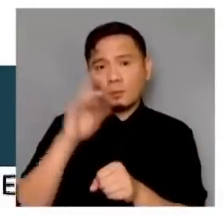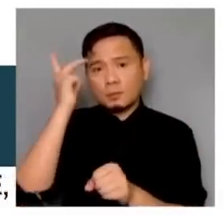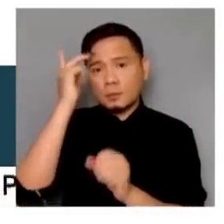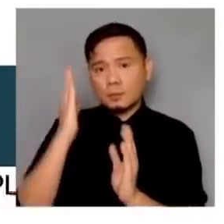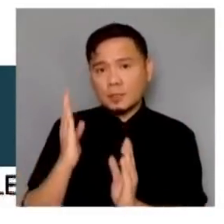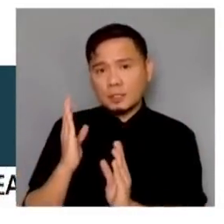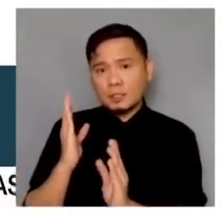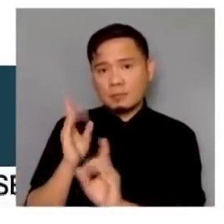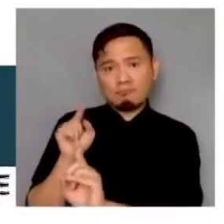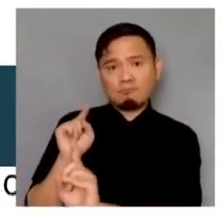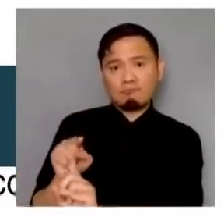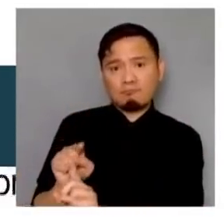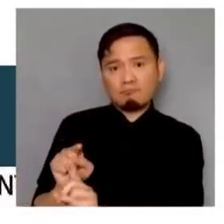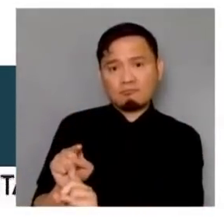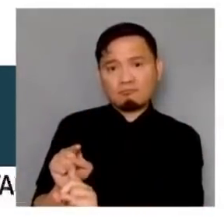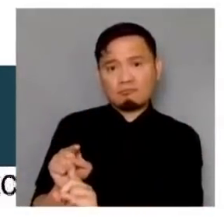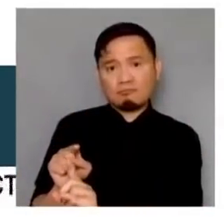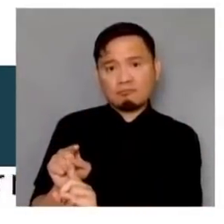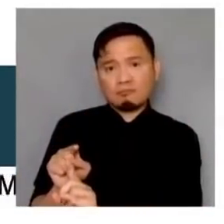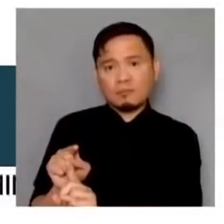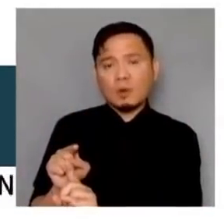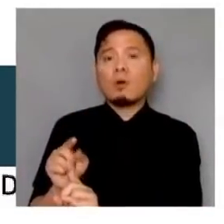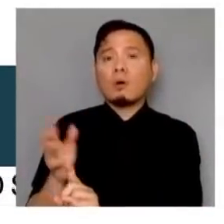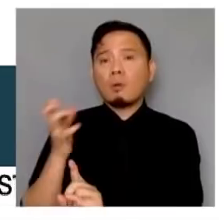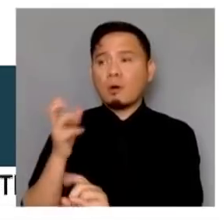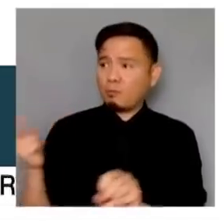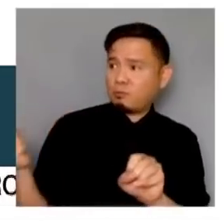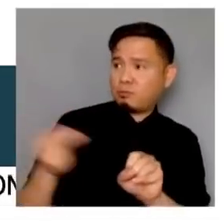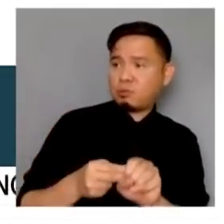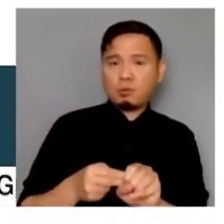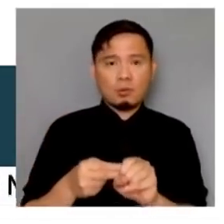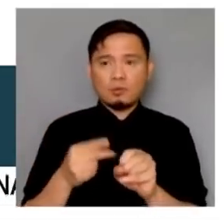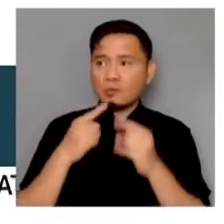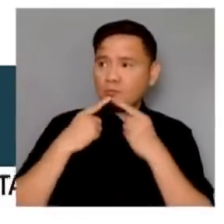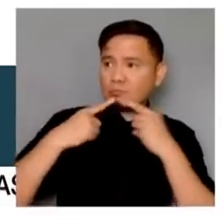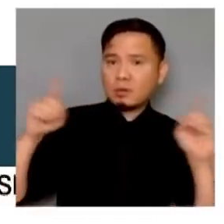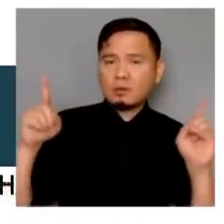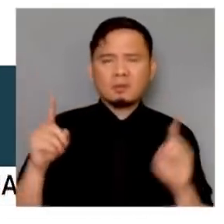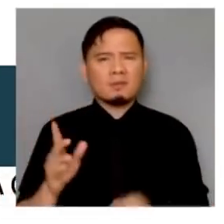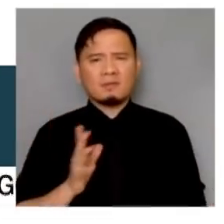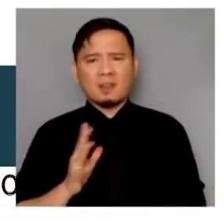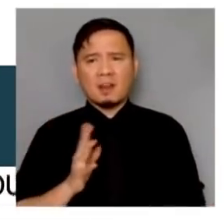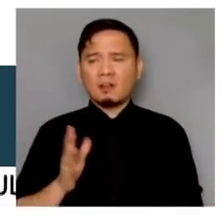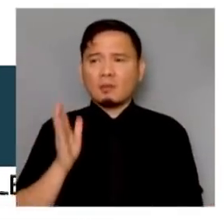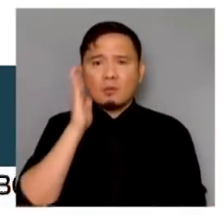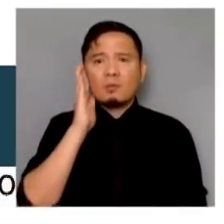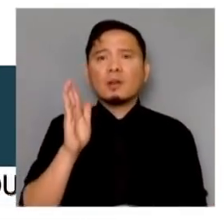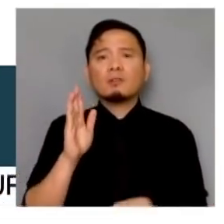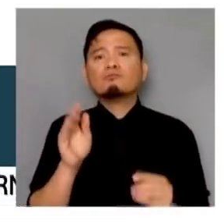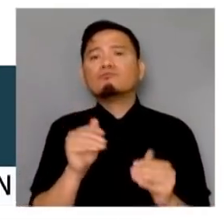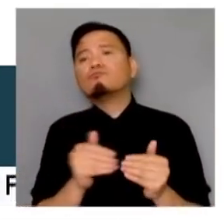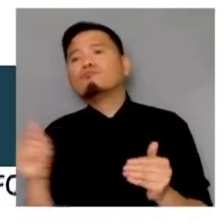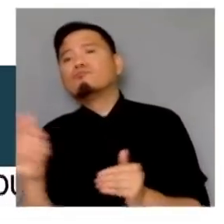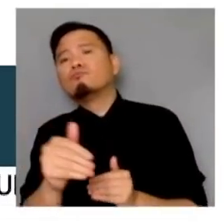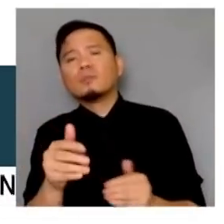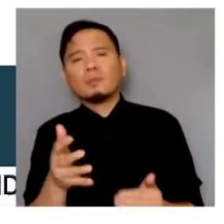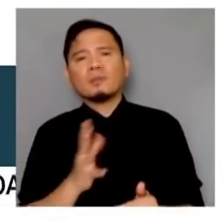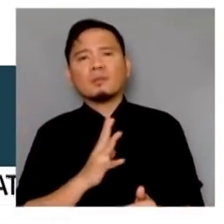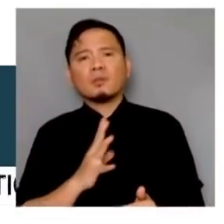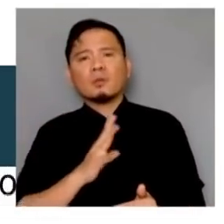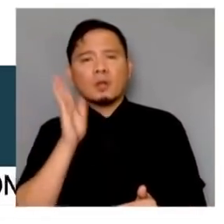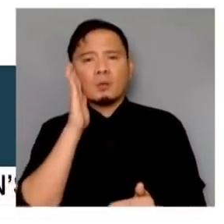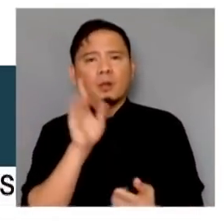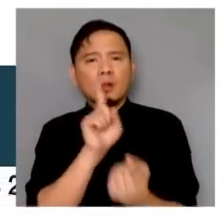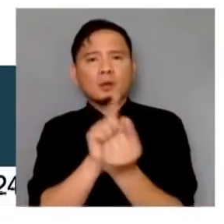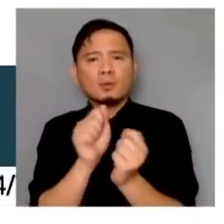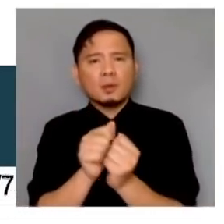who wants to be identified with us, we will jump over that person and go directly to the people. So this